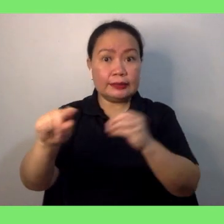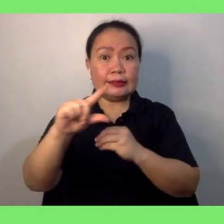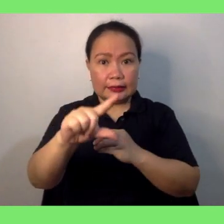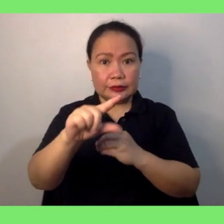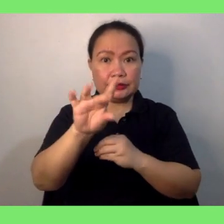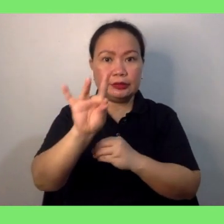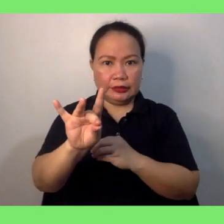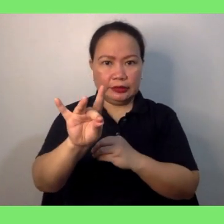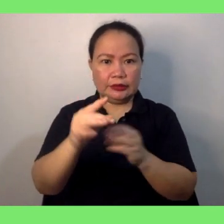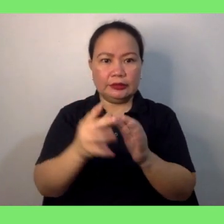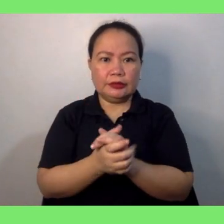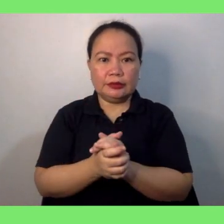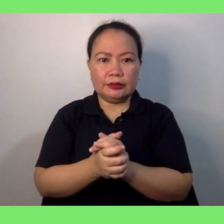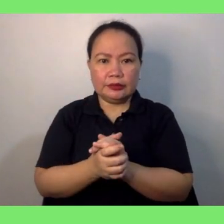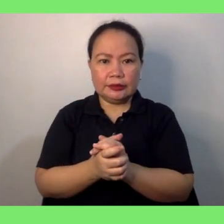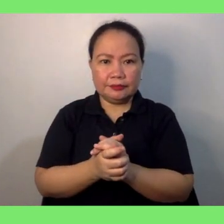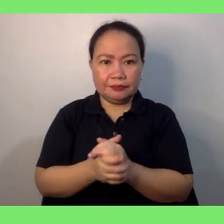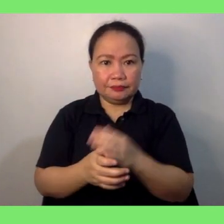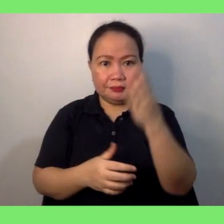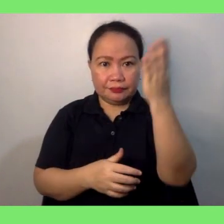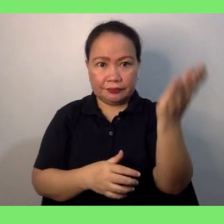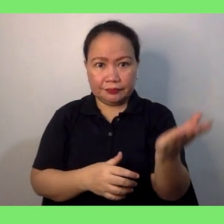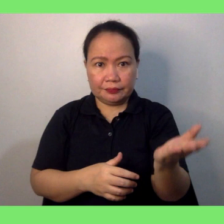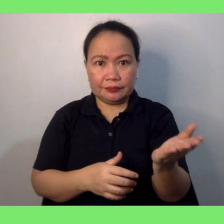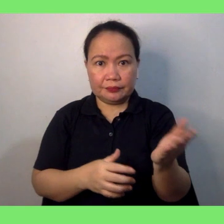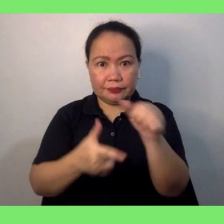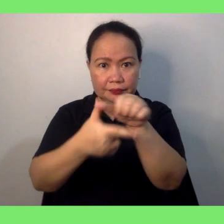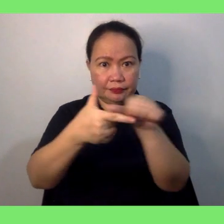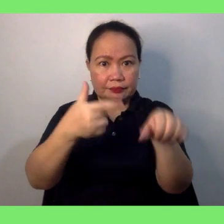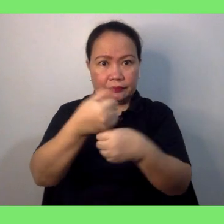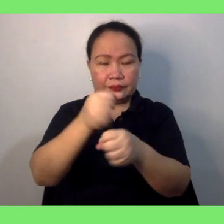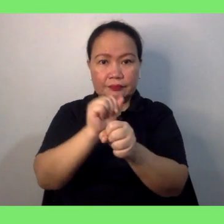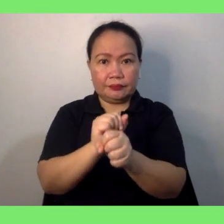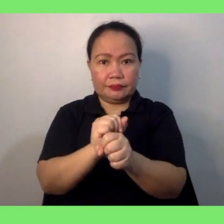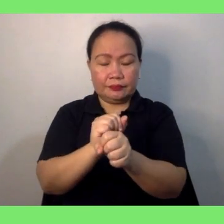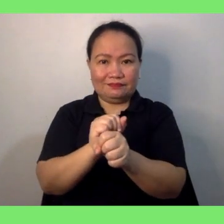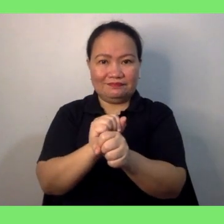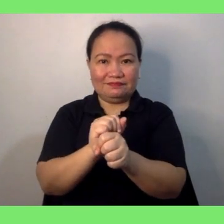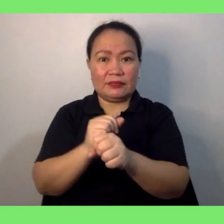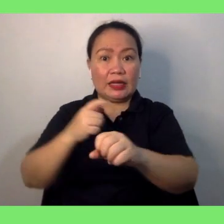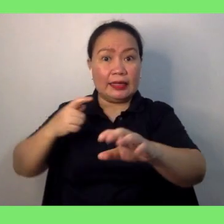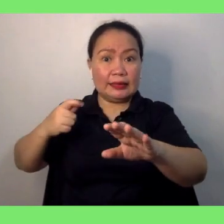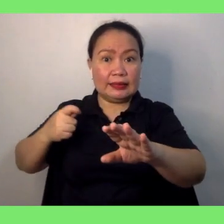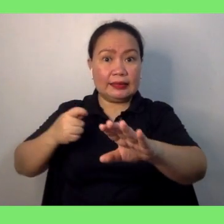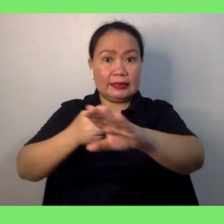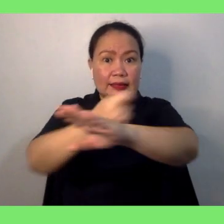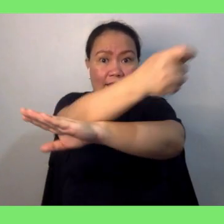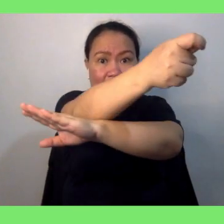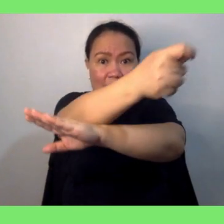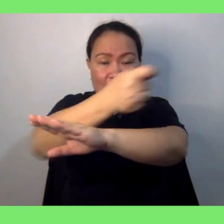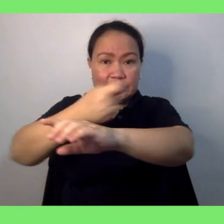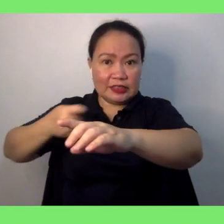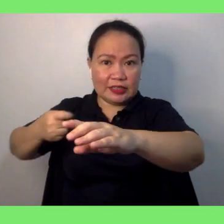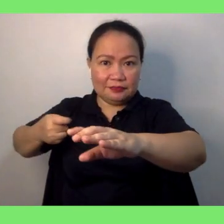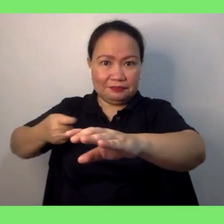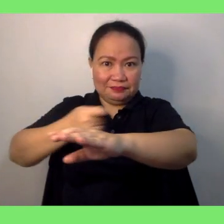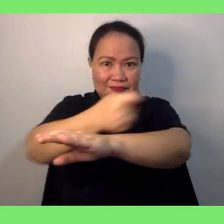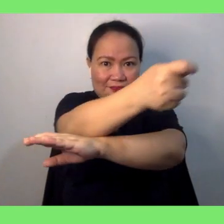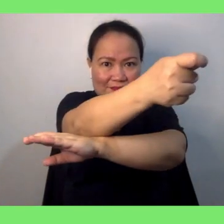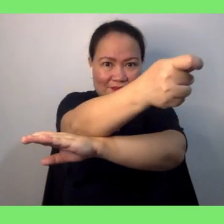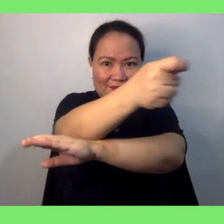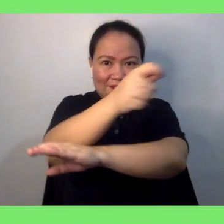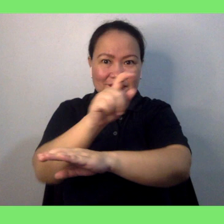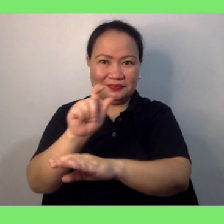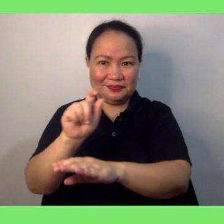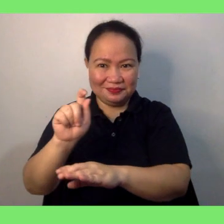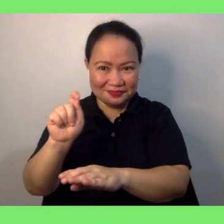8. Okay, so these are the angles formed by transversal. Now, tandaan po natin yung mga